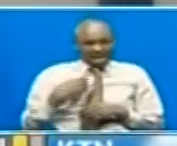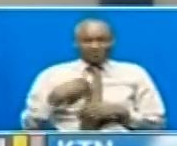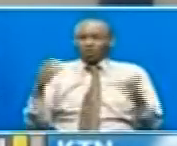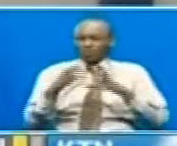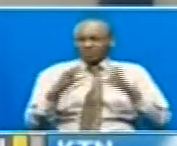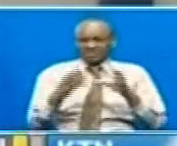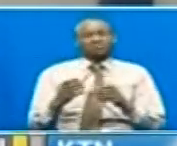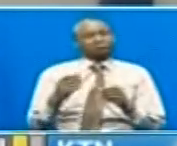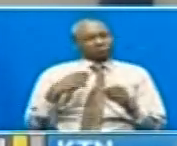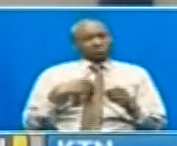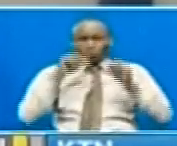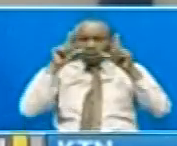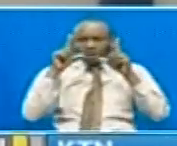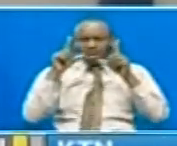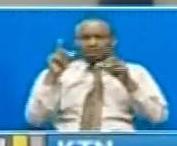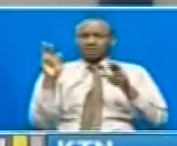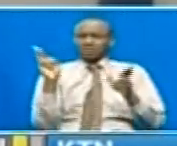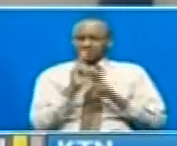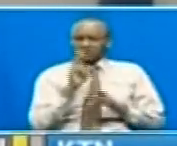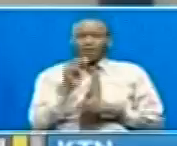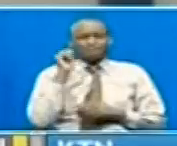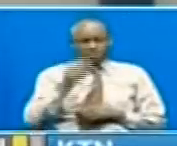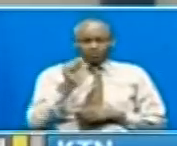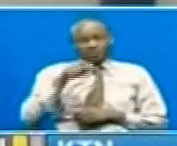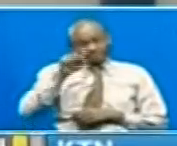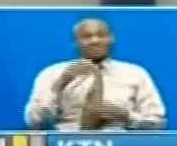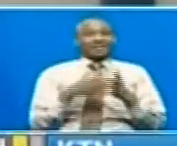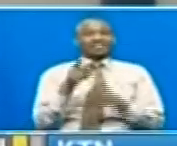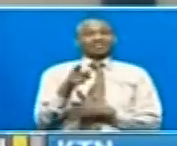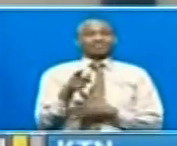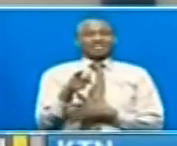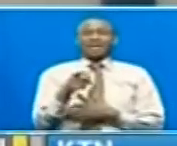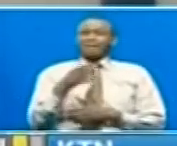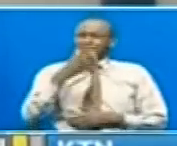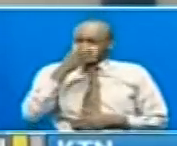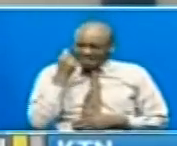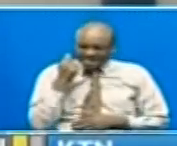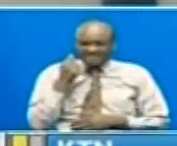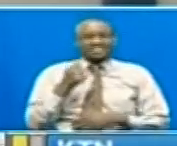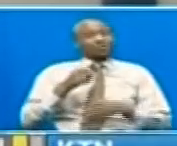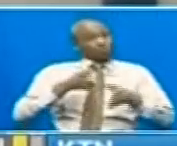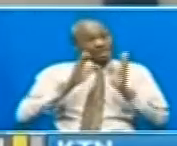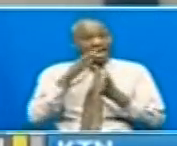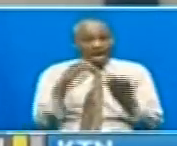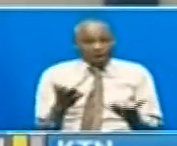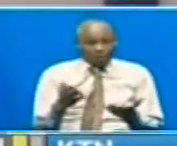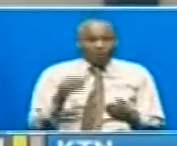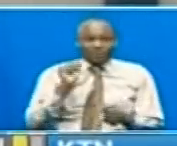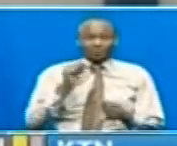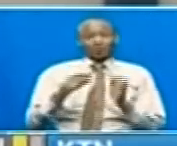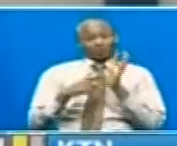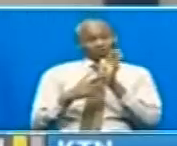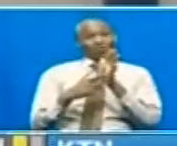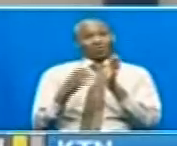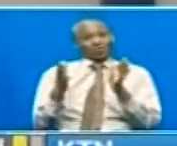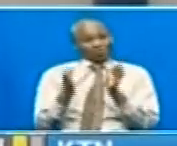community, then this video could have worked against them, because one of the best counter-terror strategy is always to come